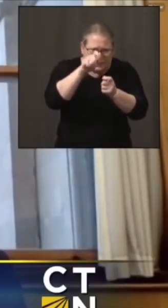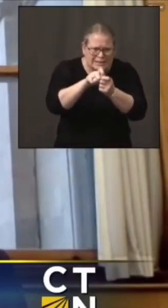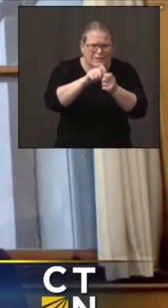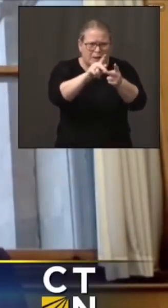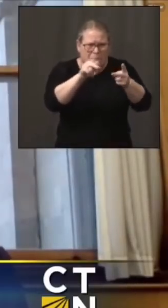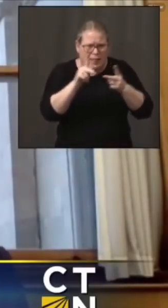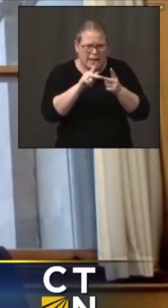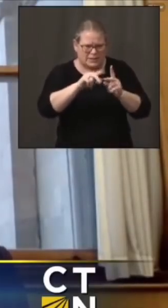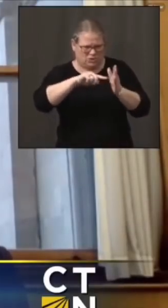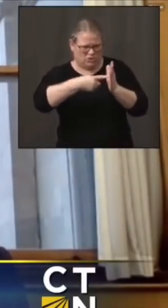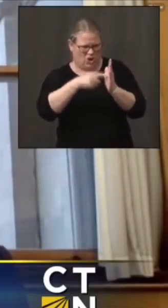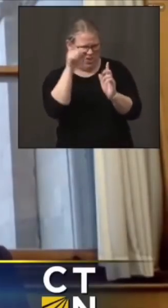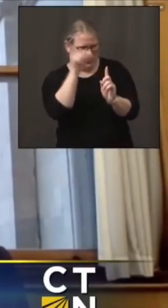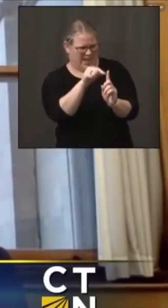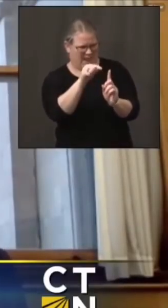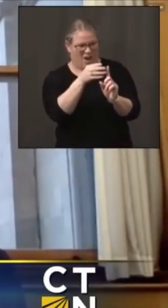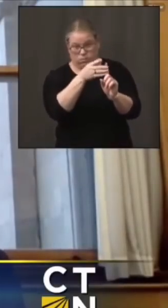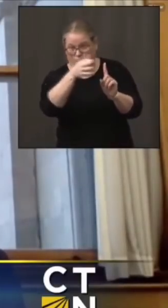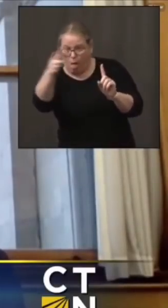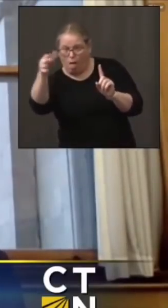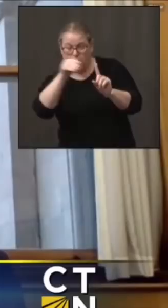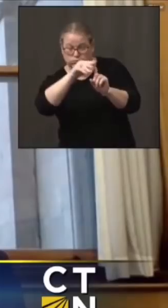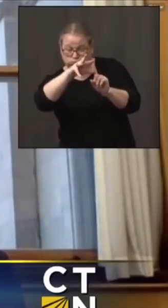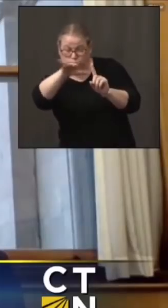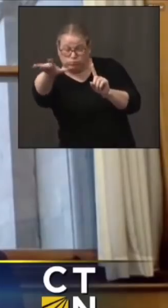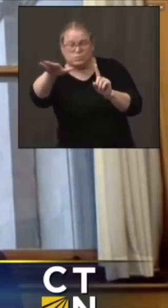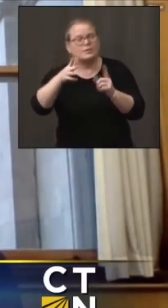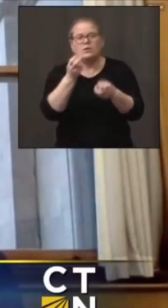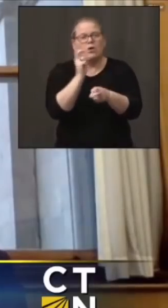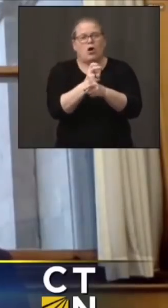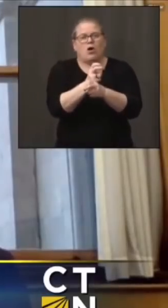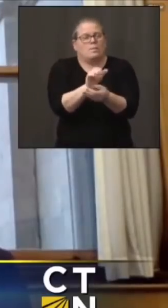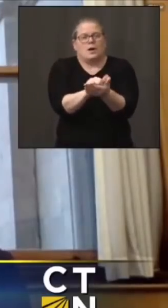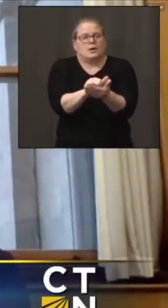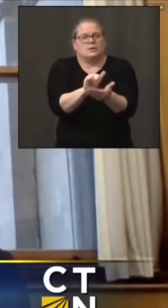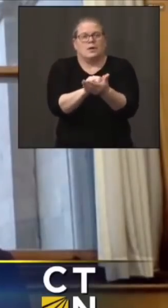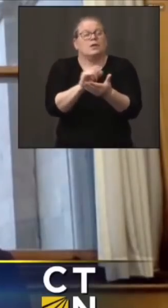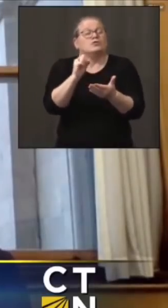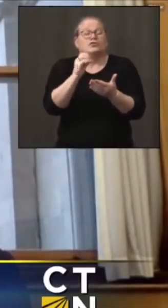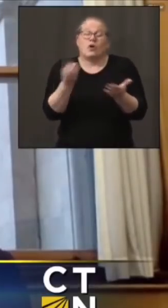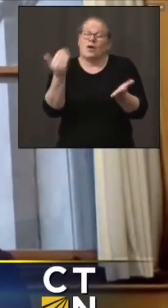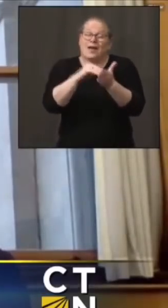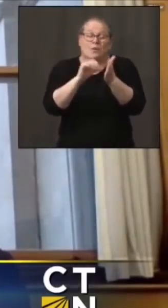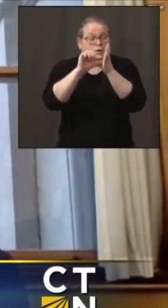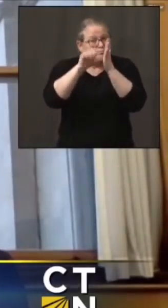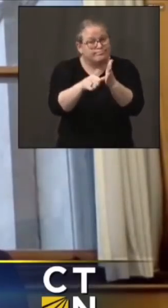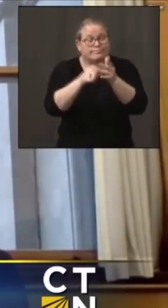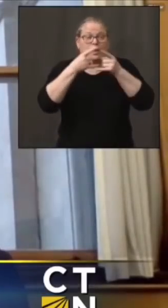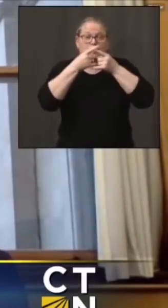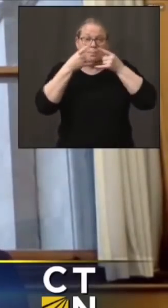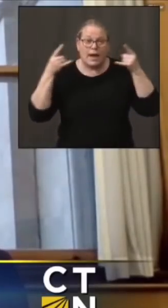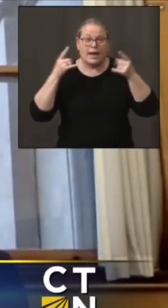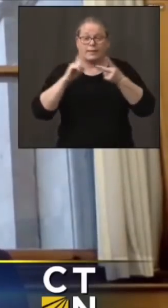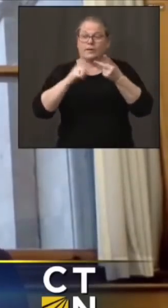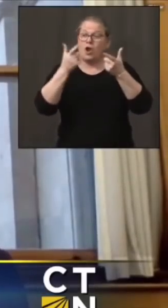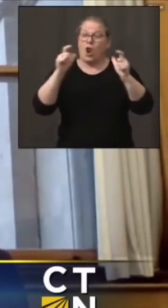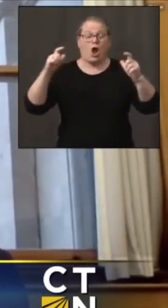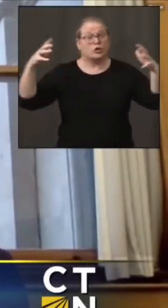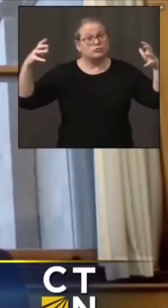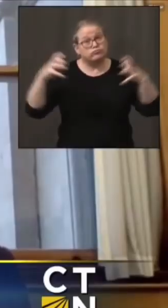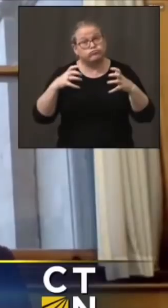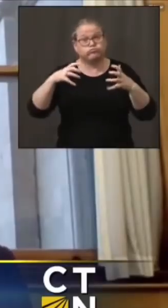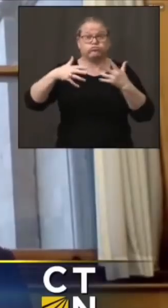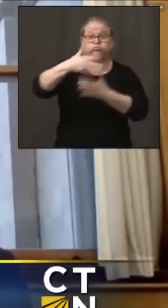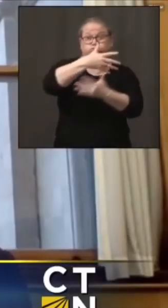really focusing on all the basic public health guidance right now, wearing masks, staying away from large gatherings that the governor's been,